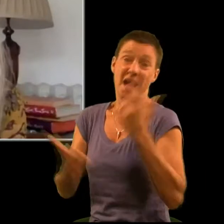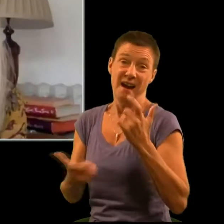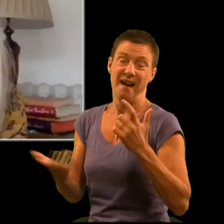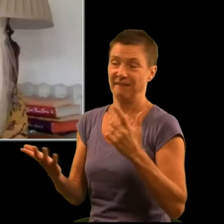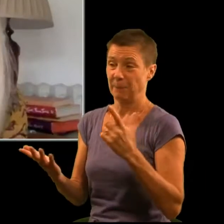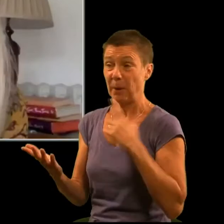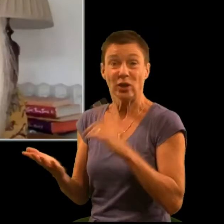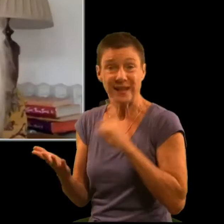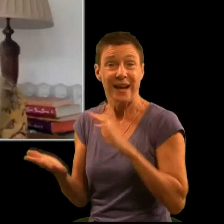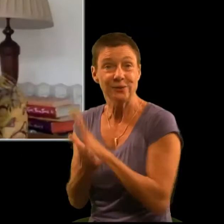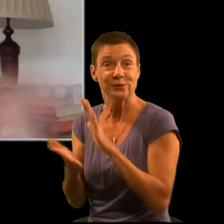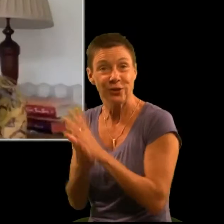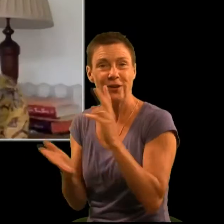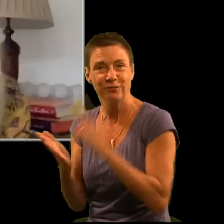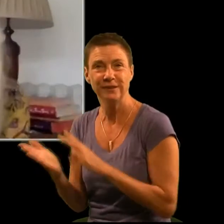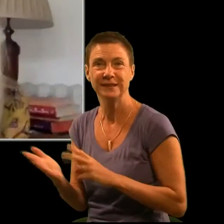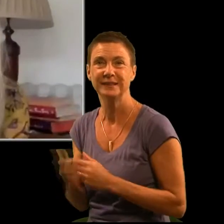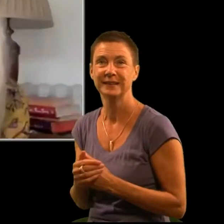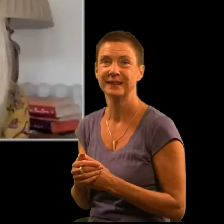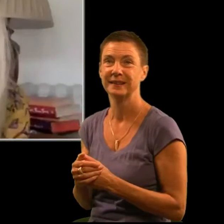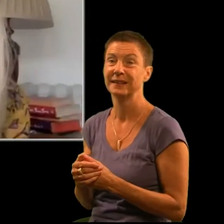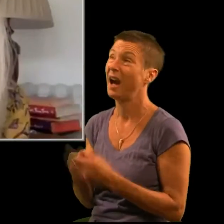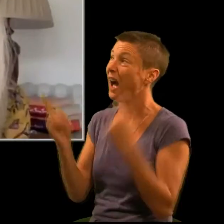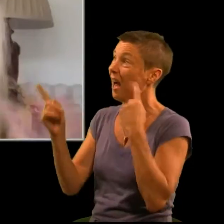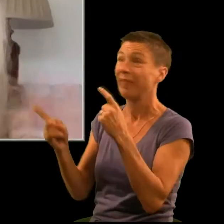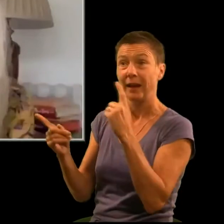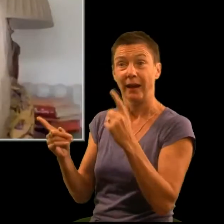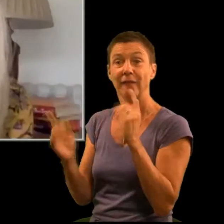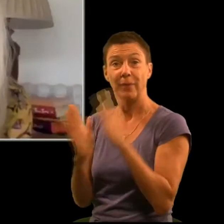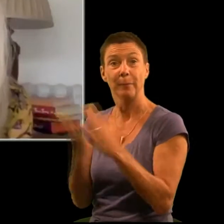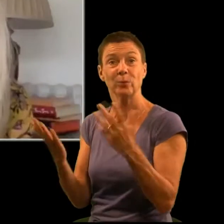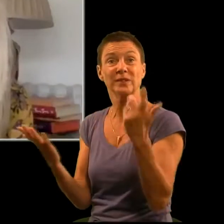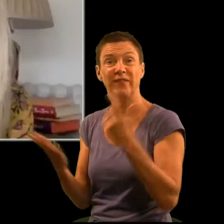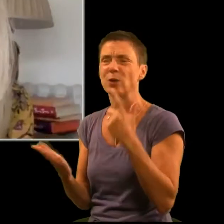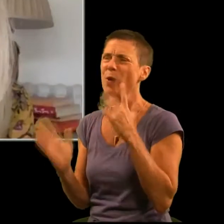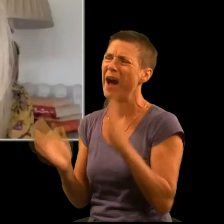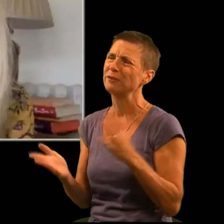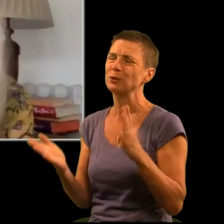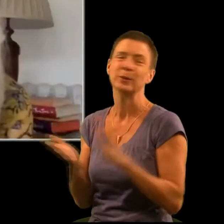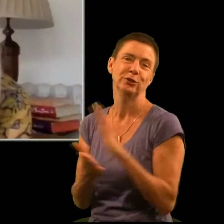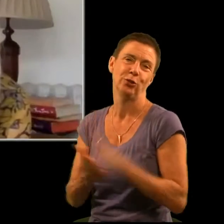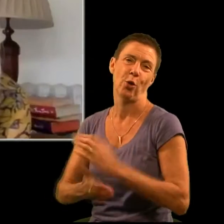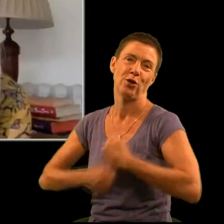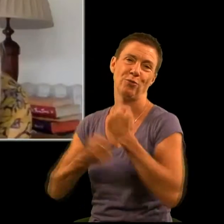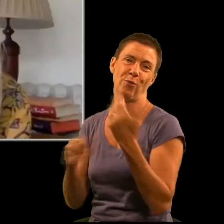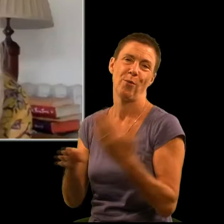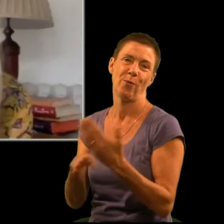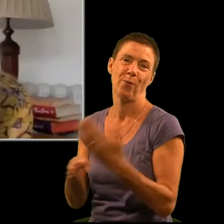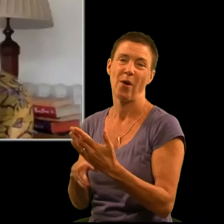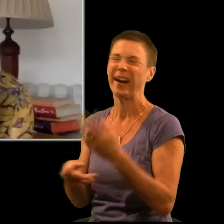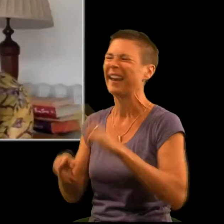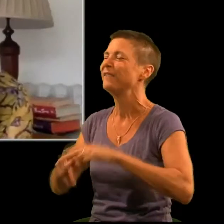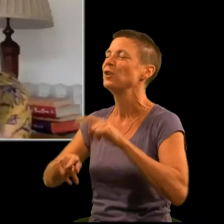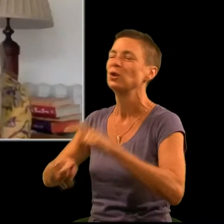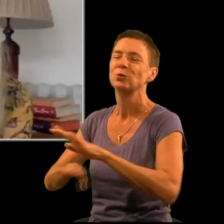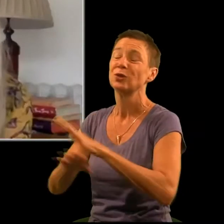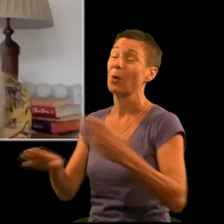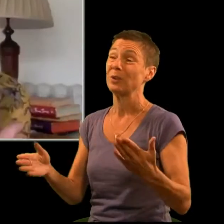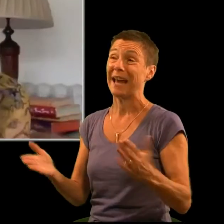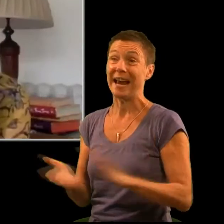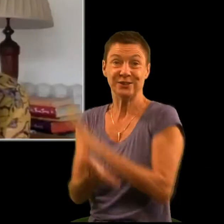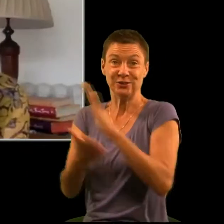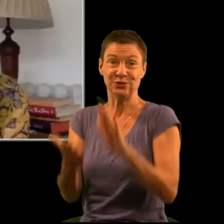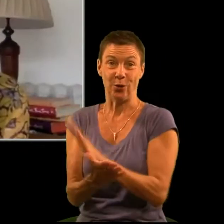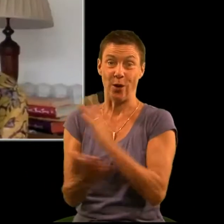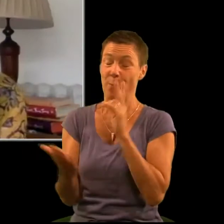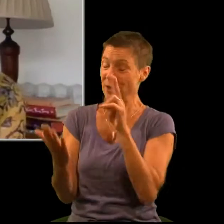But that's a good sign, isn't it? You sort of got to enjoy your own work, haven't you? Because if you don't enjoy it, if